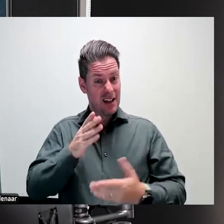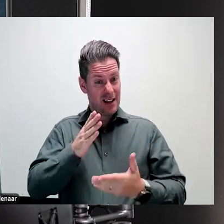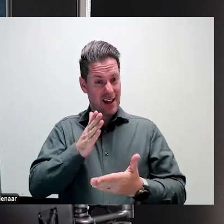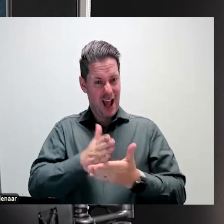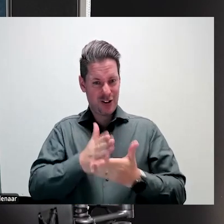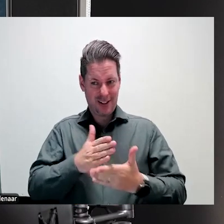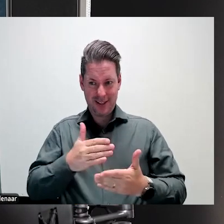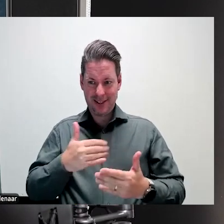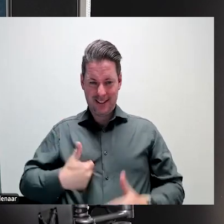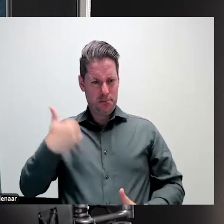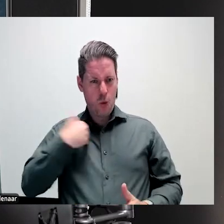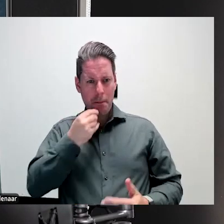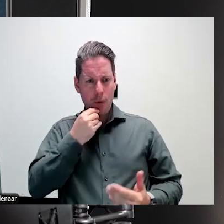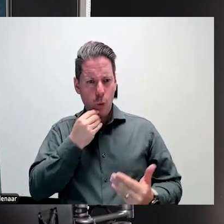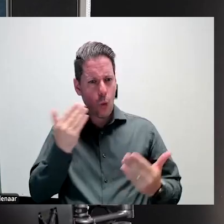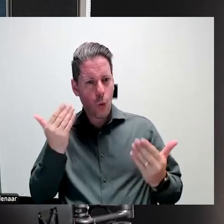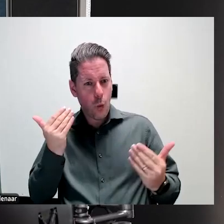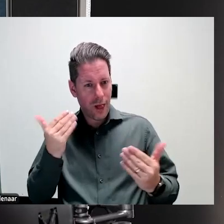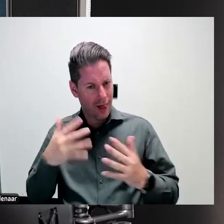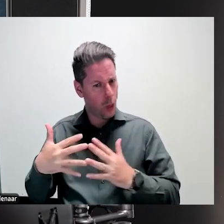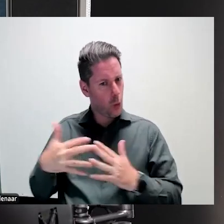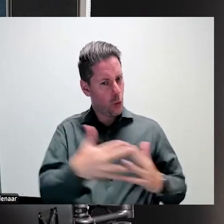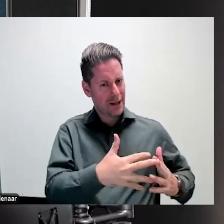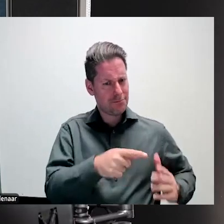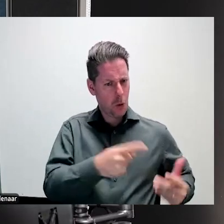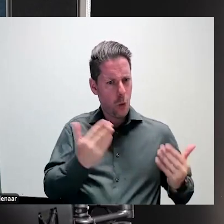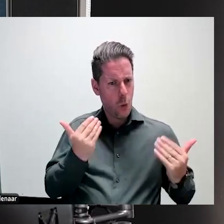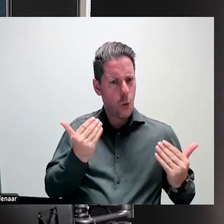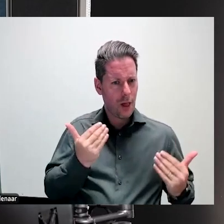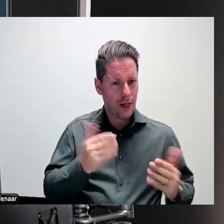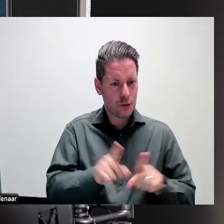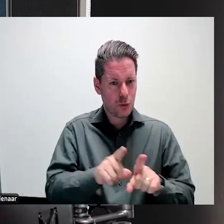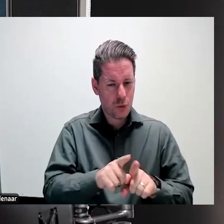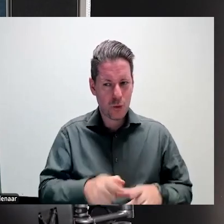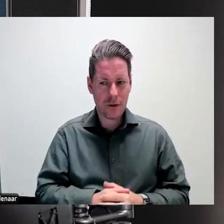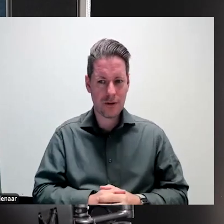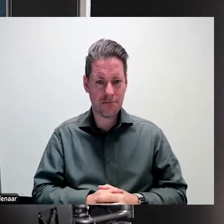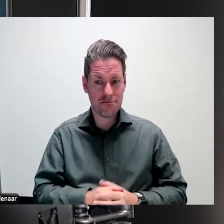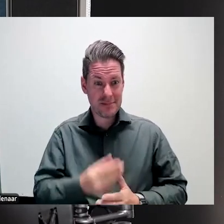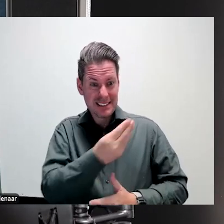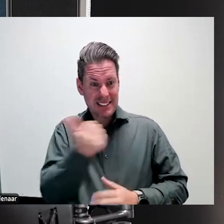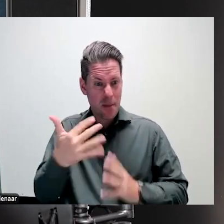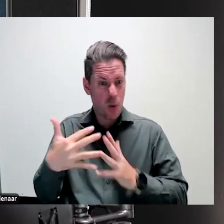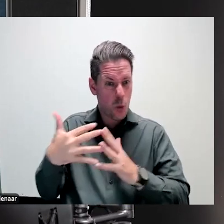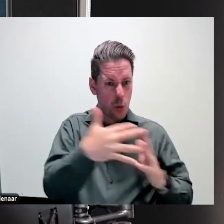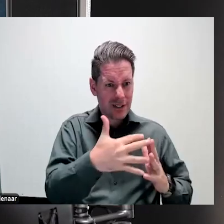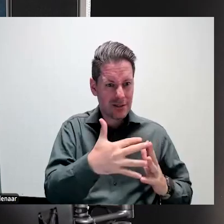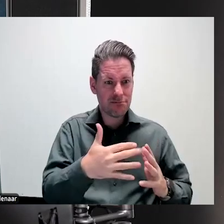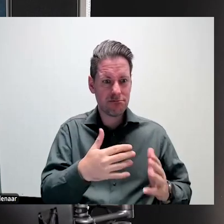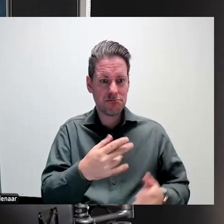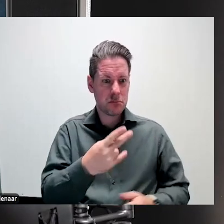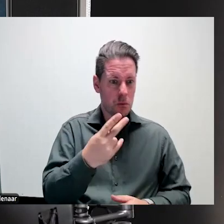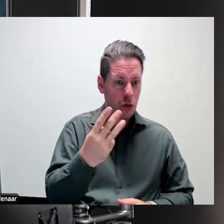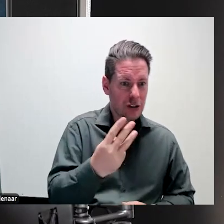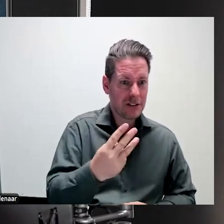cool starts to the morning around inland areas. We did see quite a number of centres getting down into the teens and